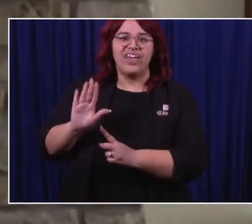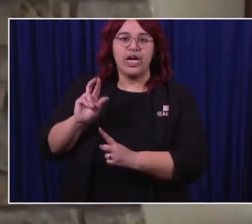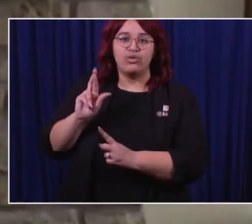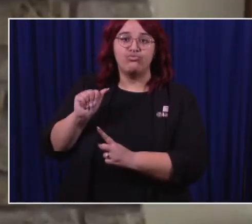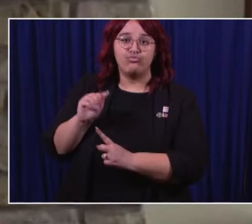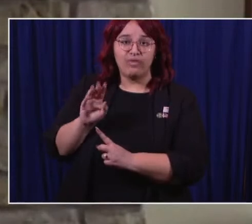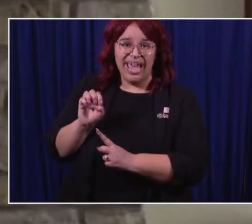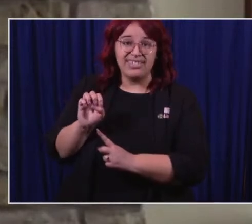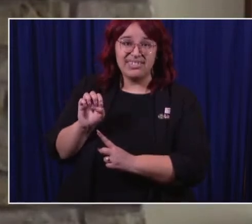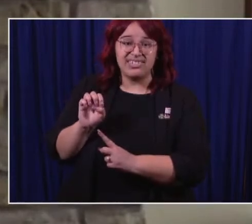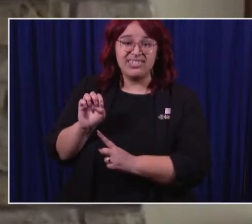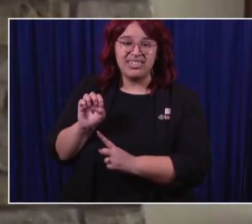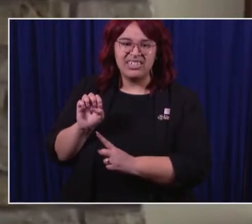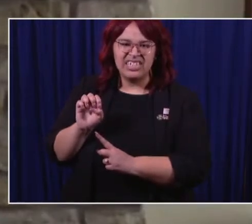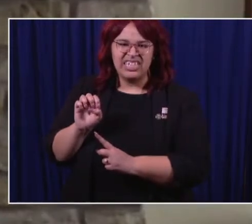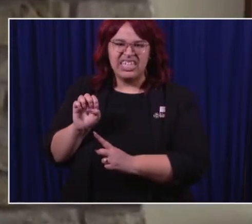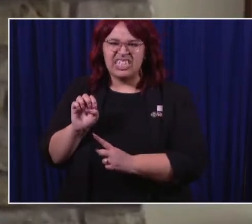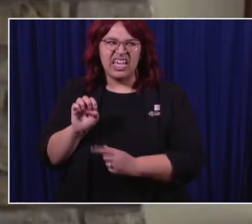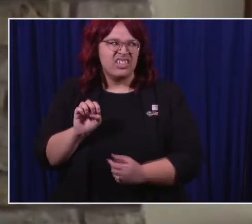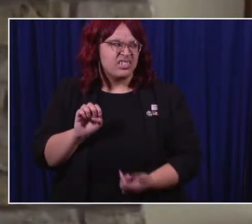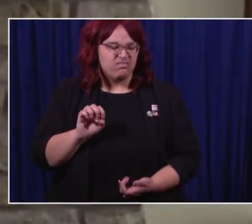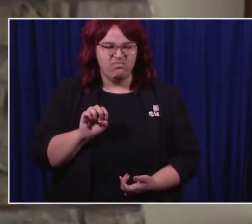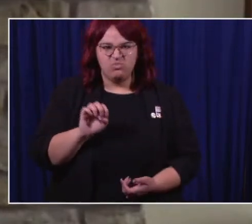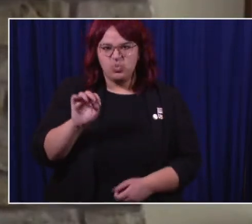see it on the dashboard exactly what it is.